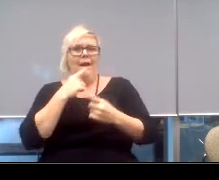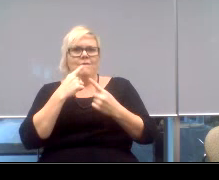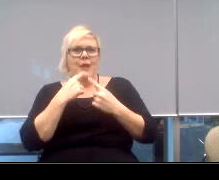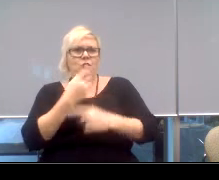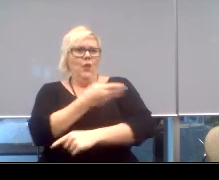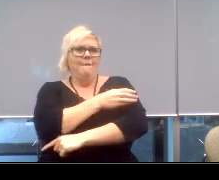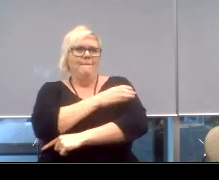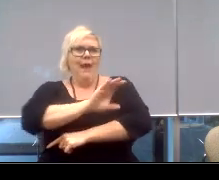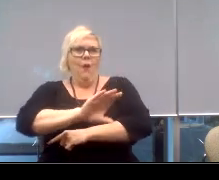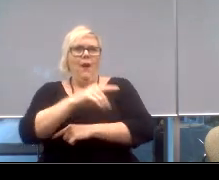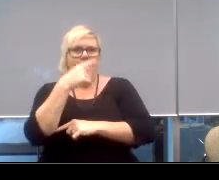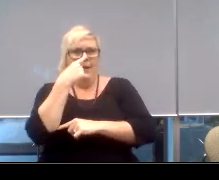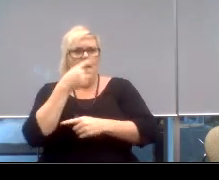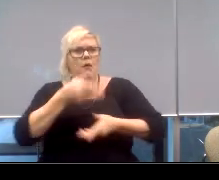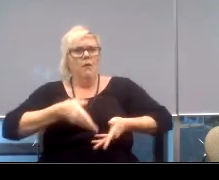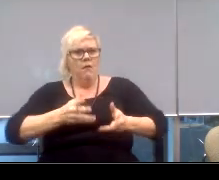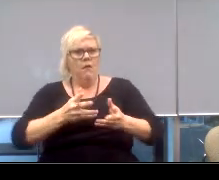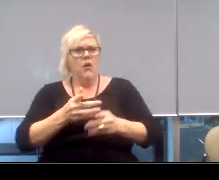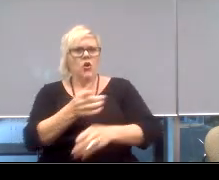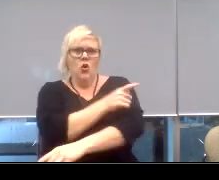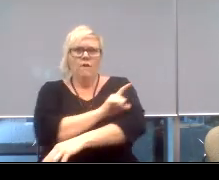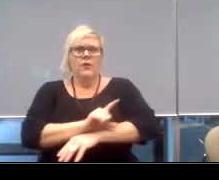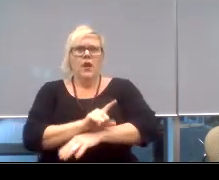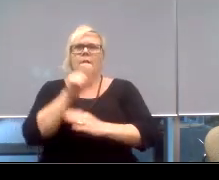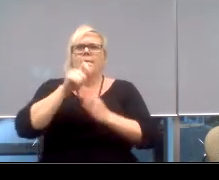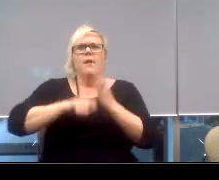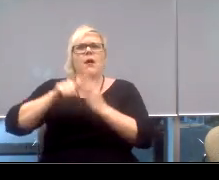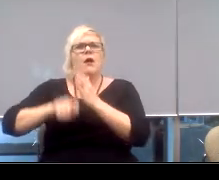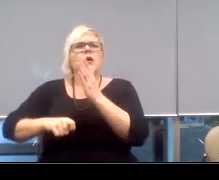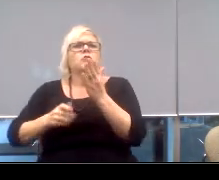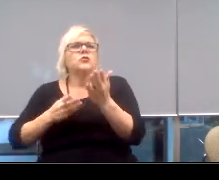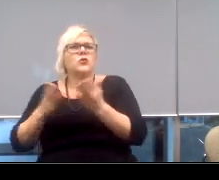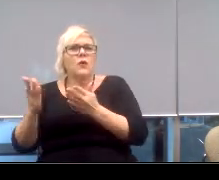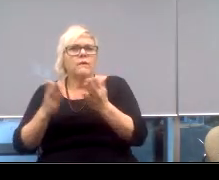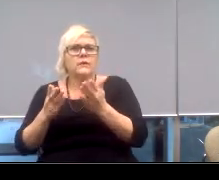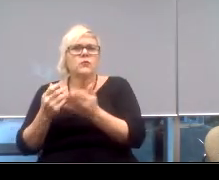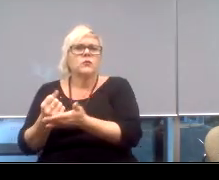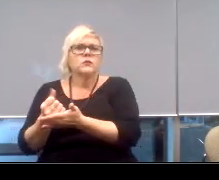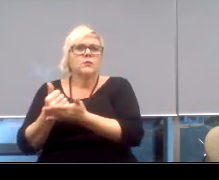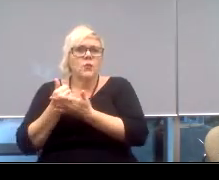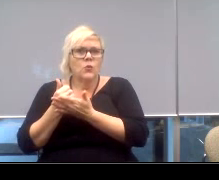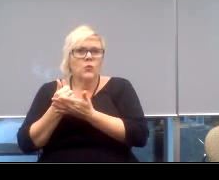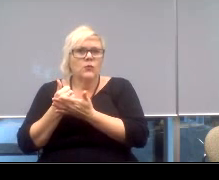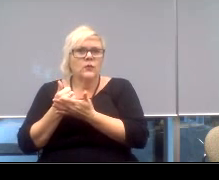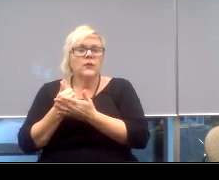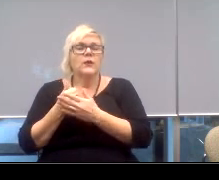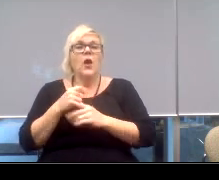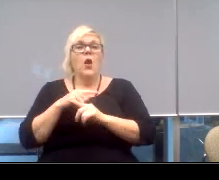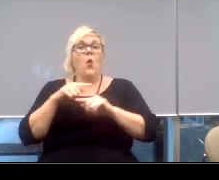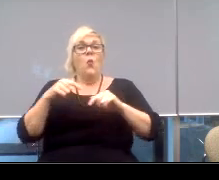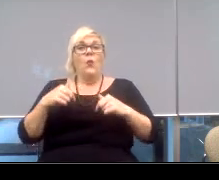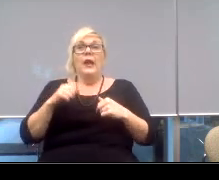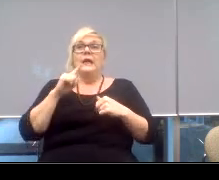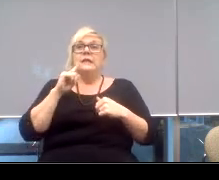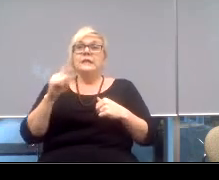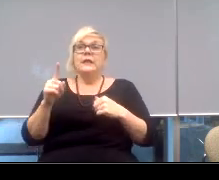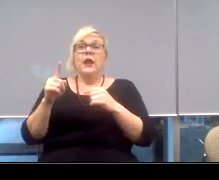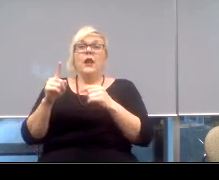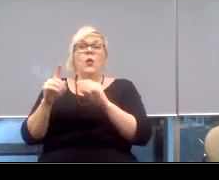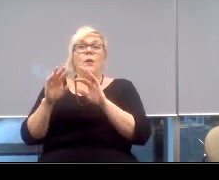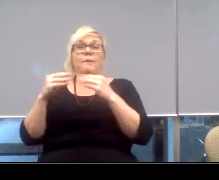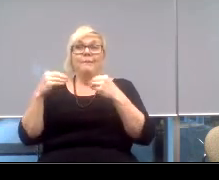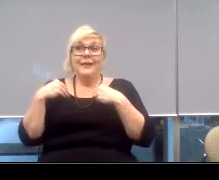with disability to be confident consumers, while also providing service providers with clarity and transparency so